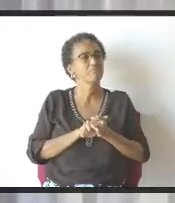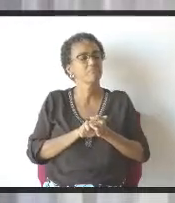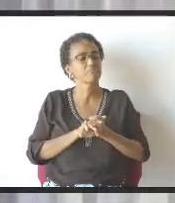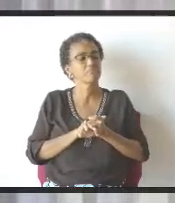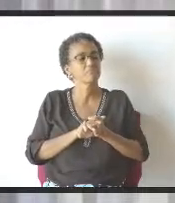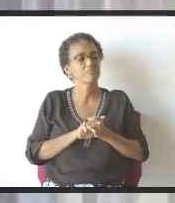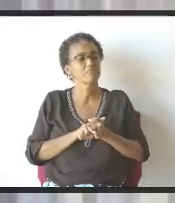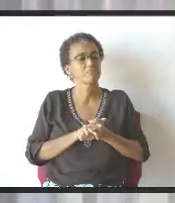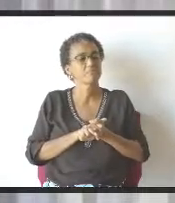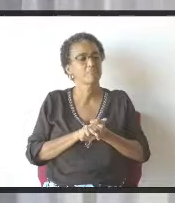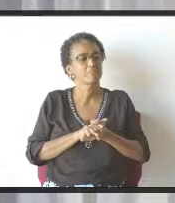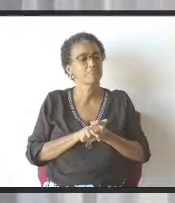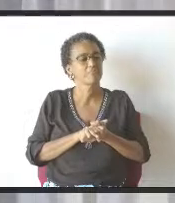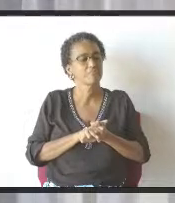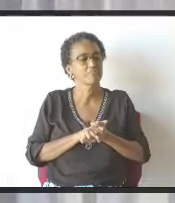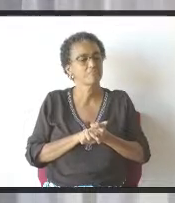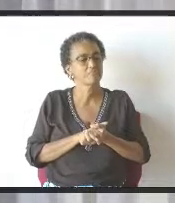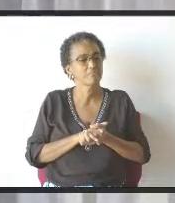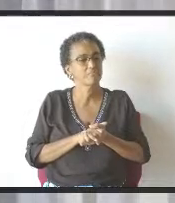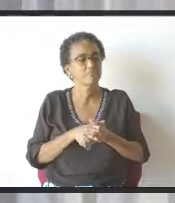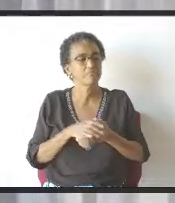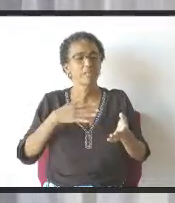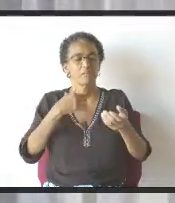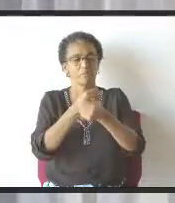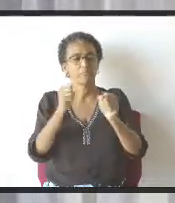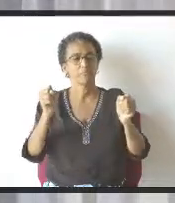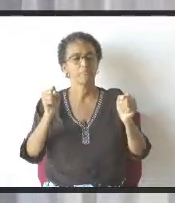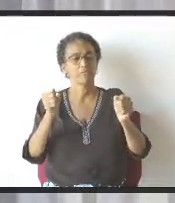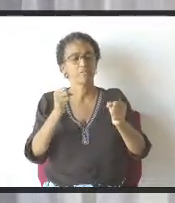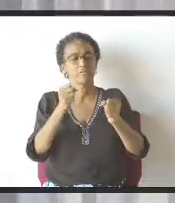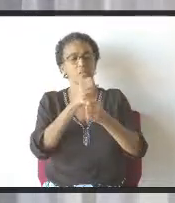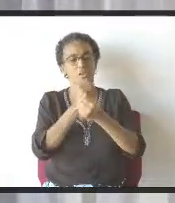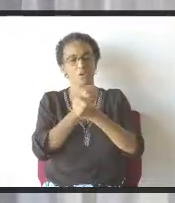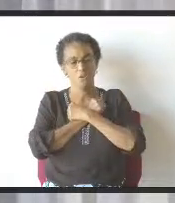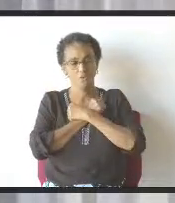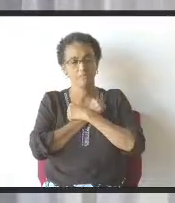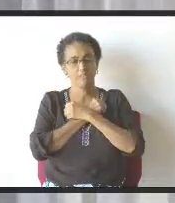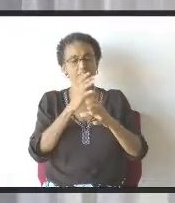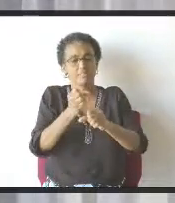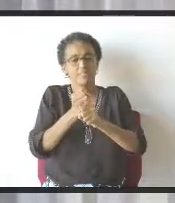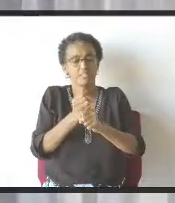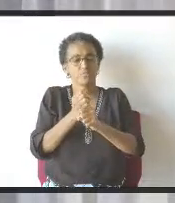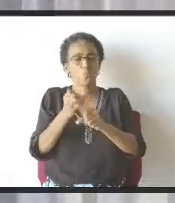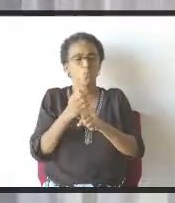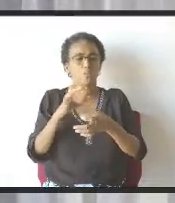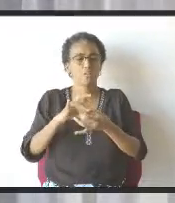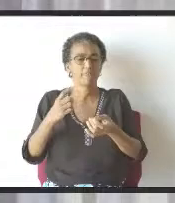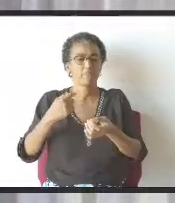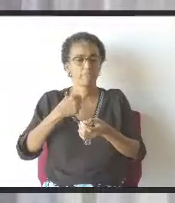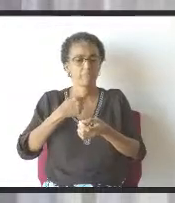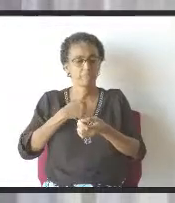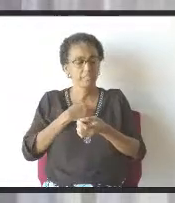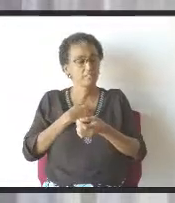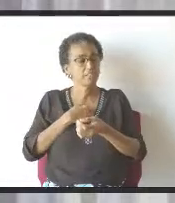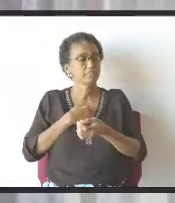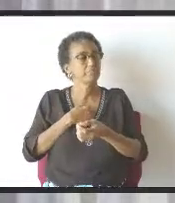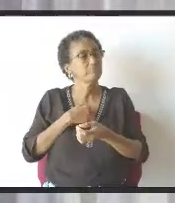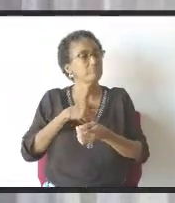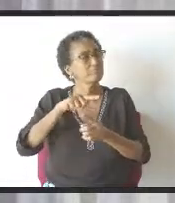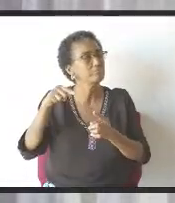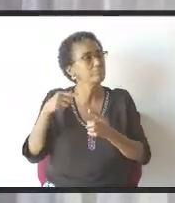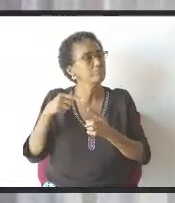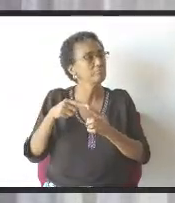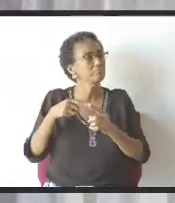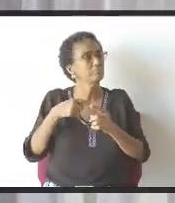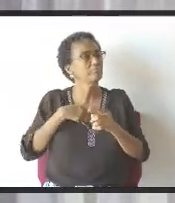How I praise thee, precious Savior, that thy love laid hold of me. Thou hast saved and cleansed and filled me, that I